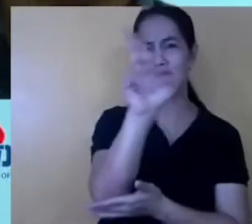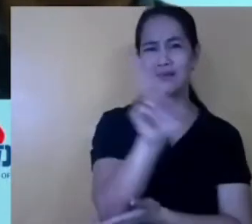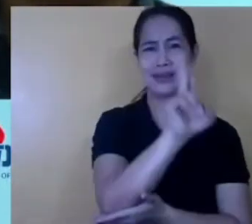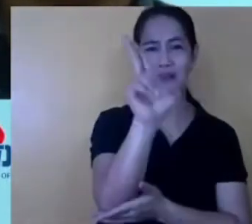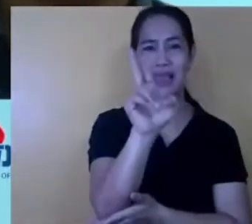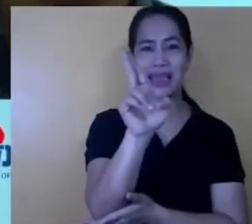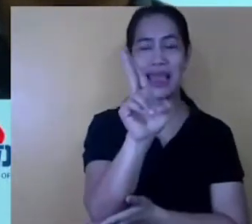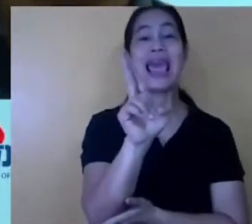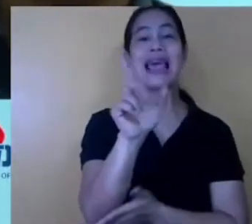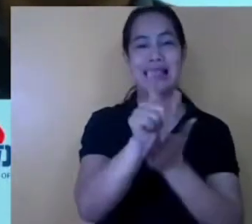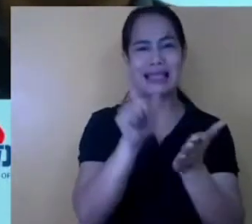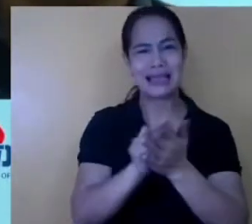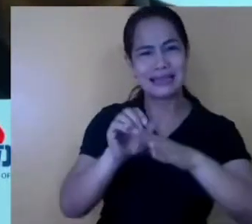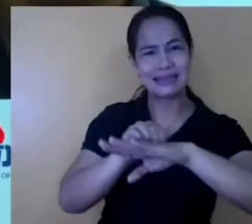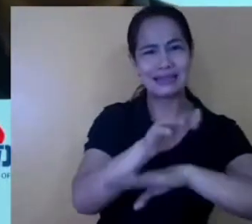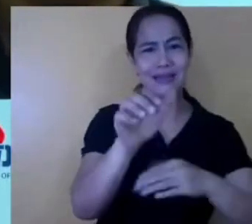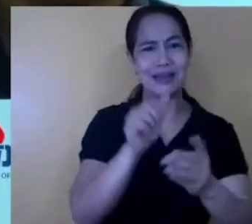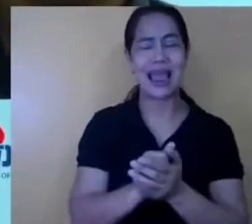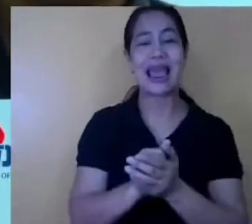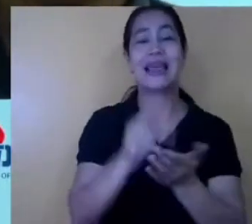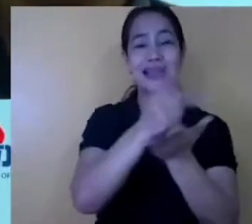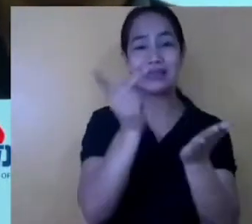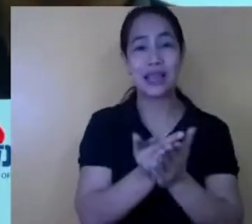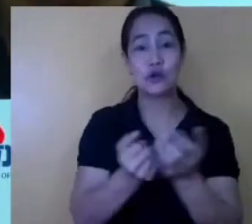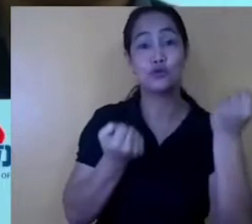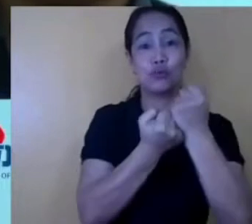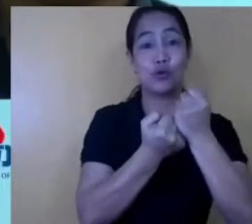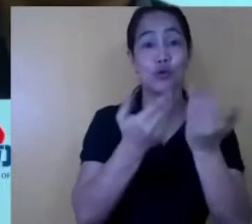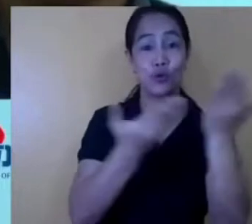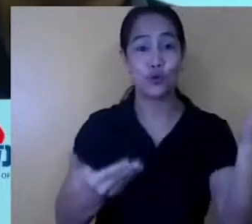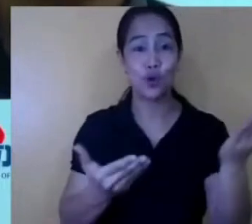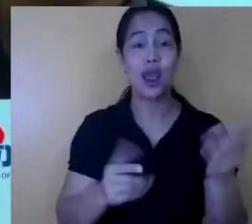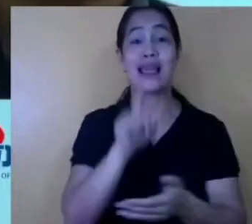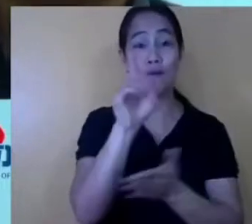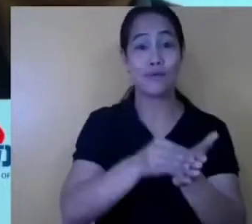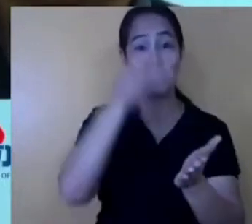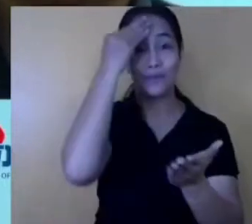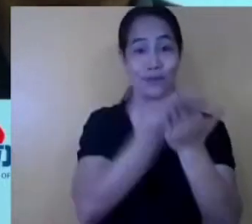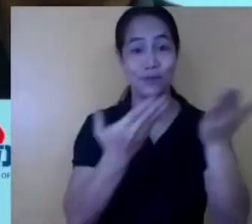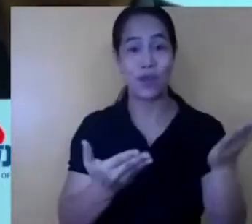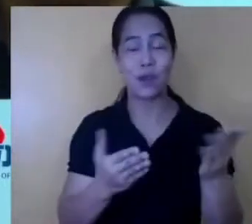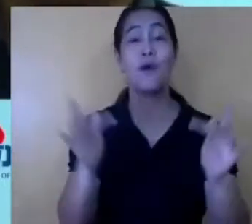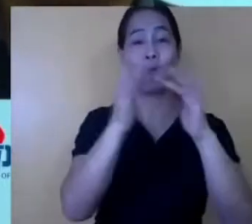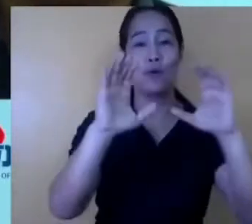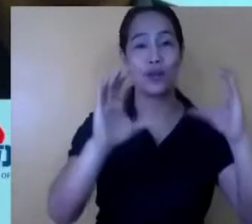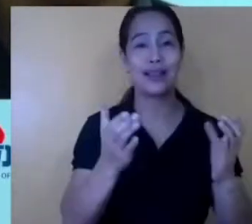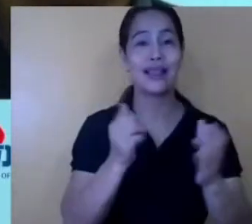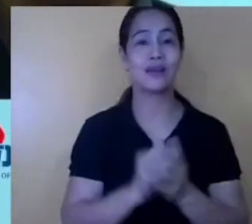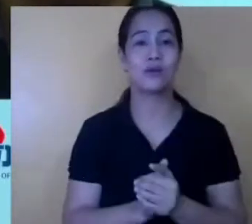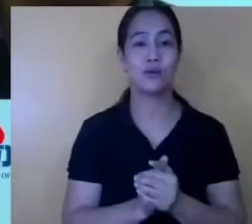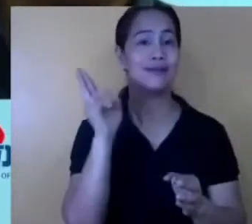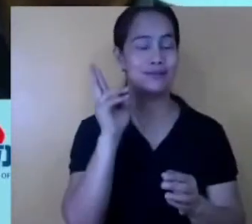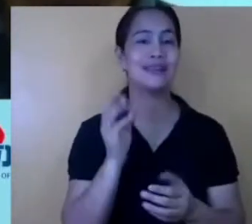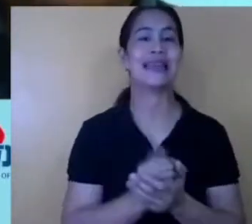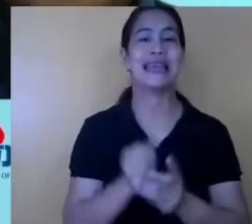as part of the supplementary materials or as one of the learning materials for online asynchronous learning or two-way radio